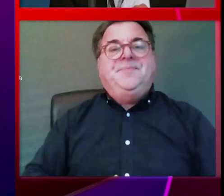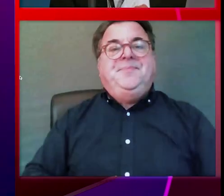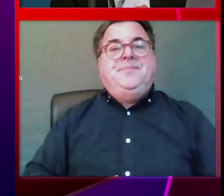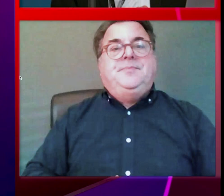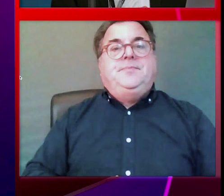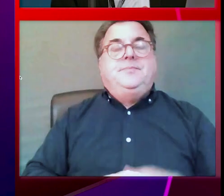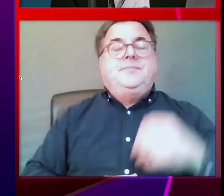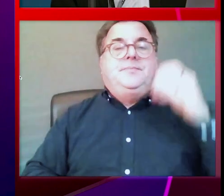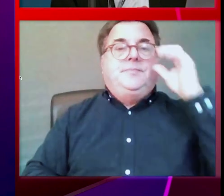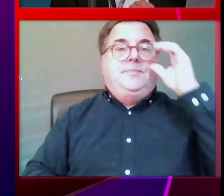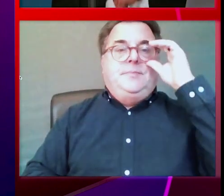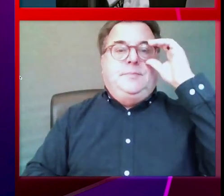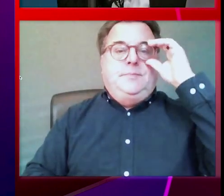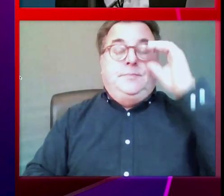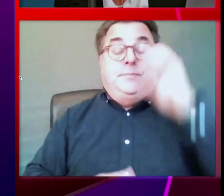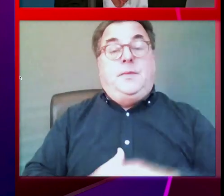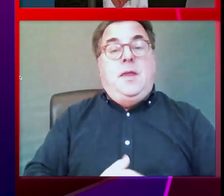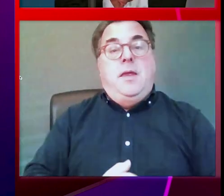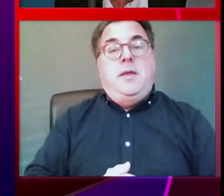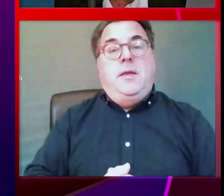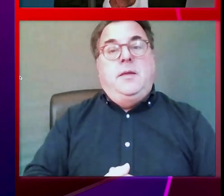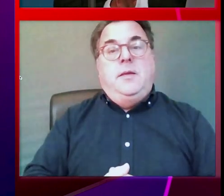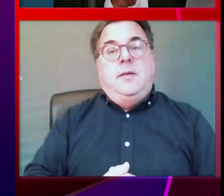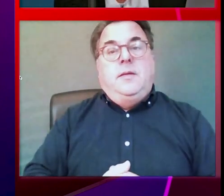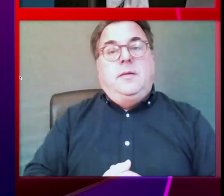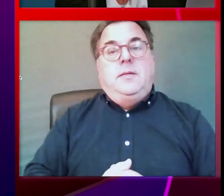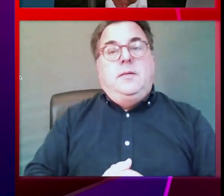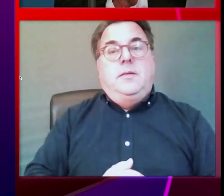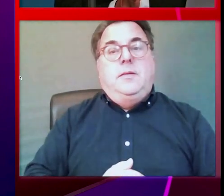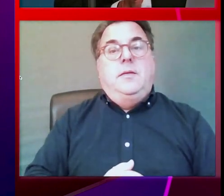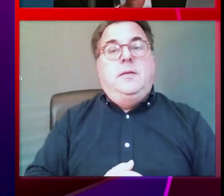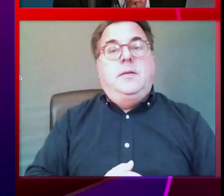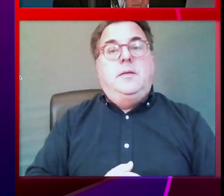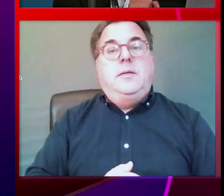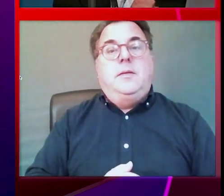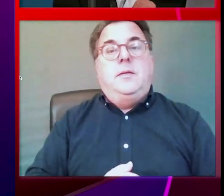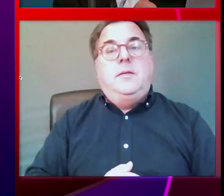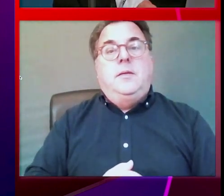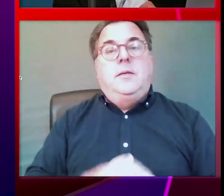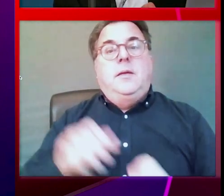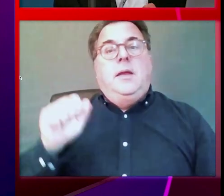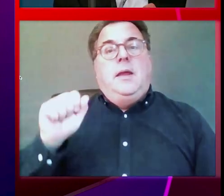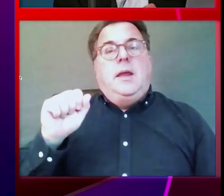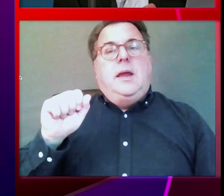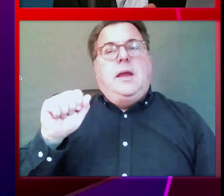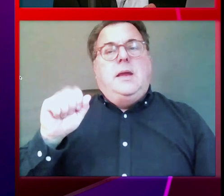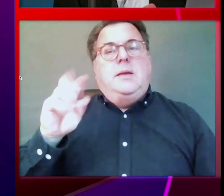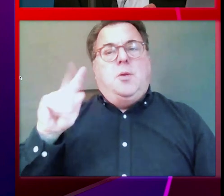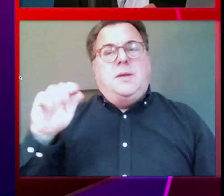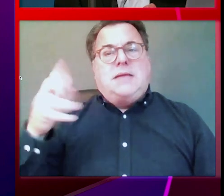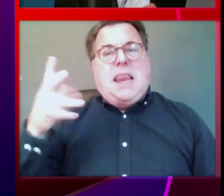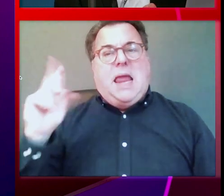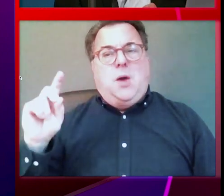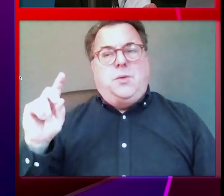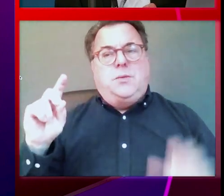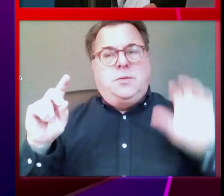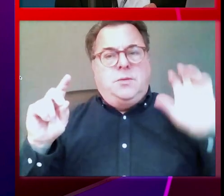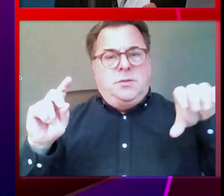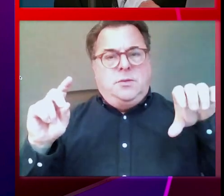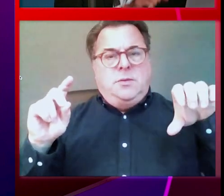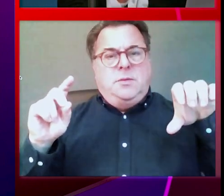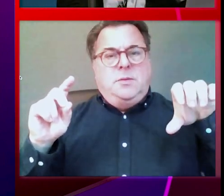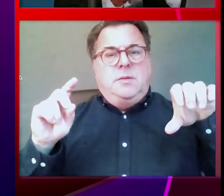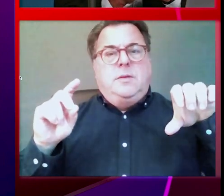You got the user on one side, then you got the AWS cloud, and within the AWS cloud, you got the S3 service. That's the service that uses the KMS the